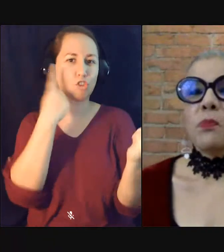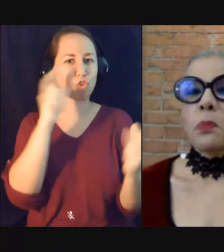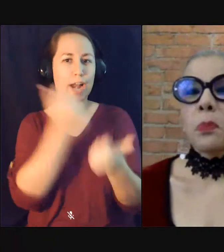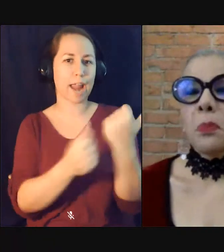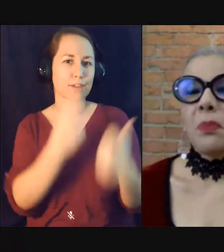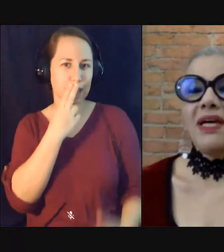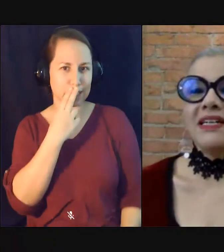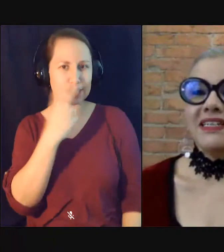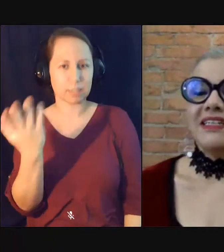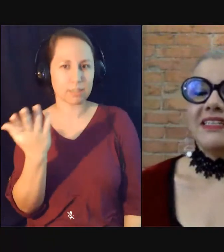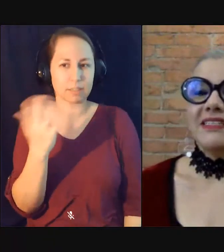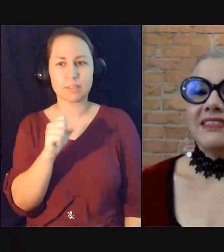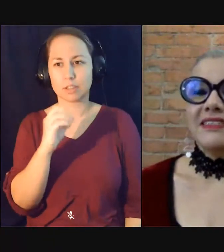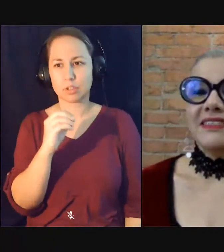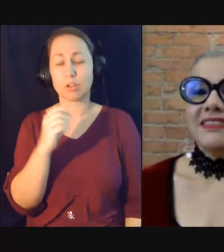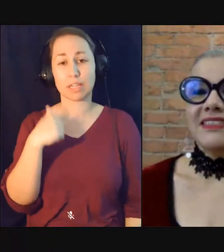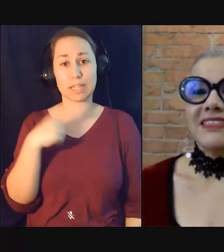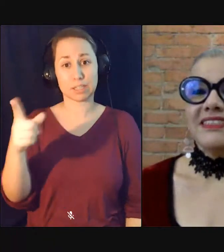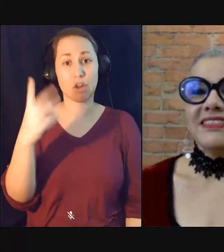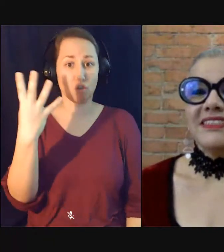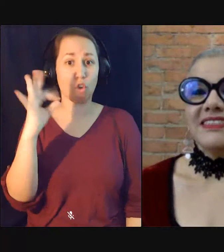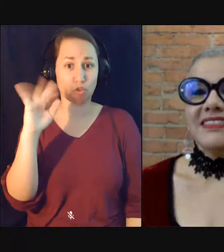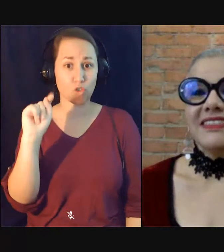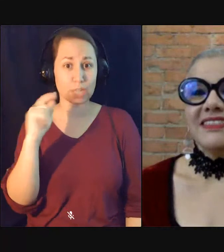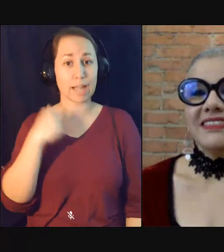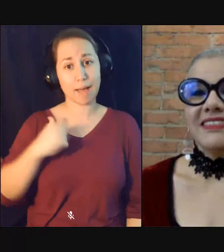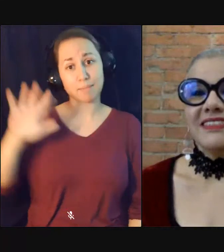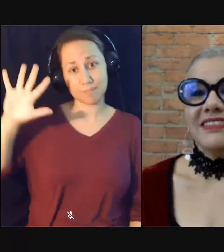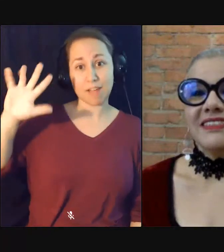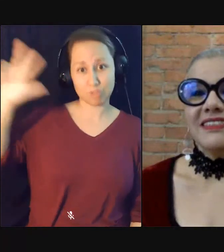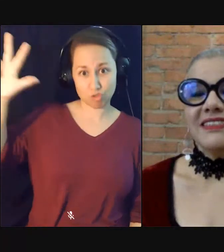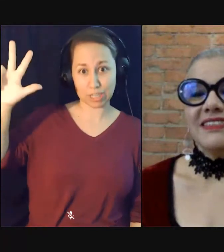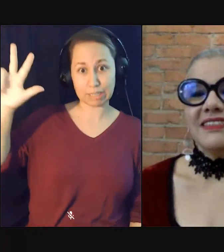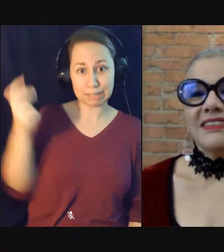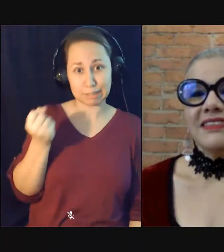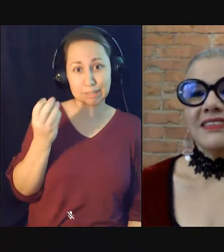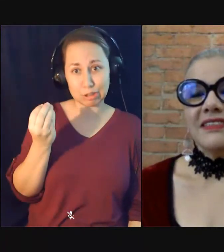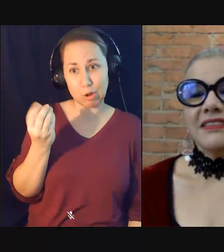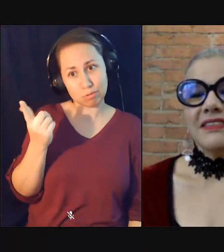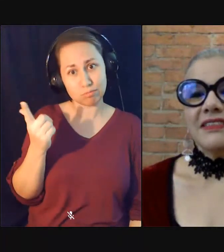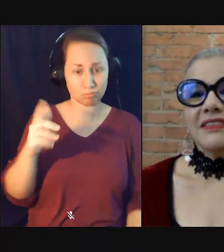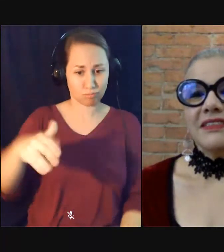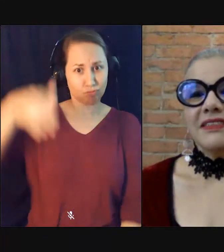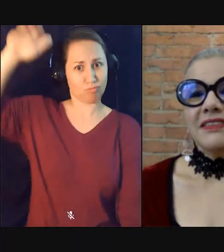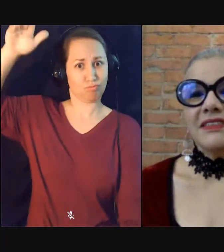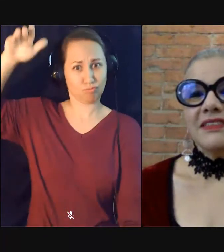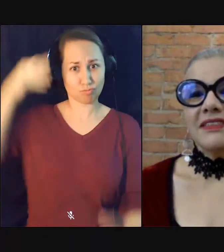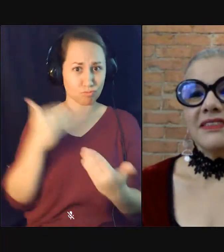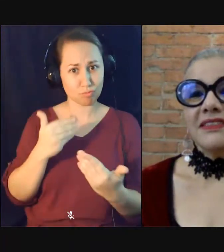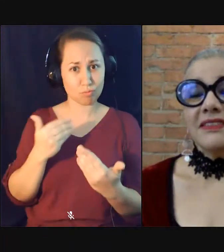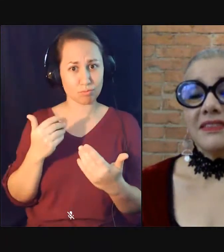feet long. I am 5'3", so it's like a pretty large portion of my